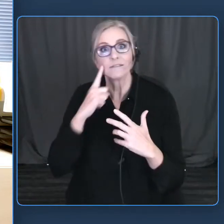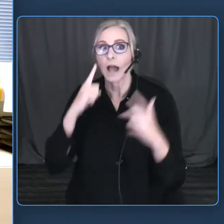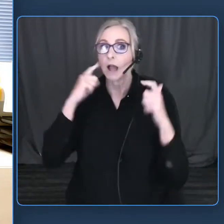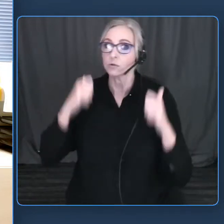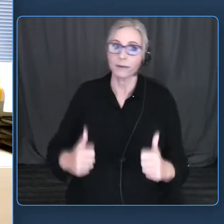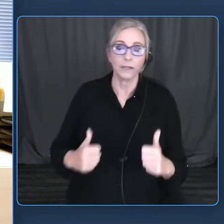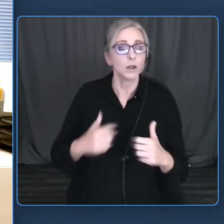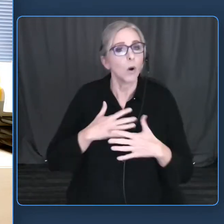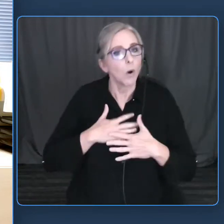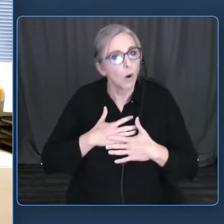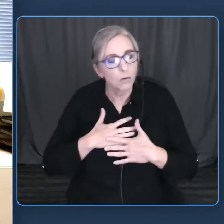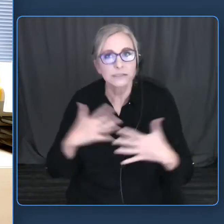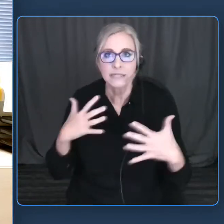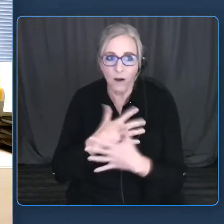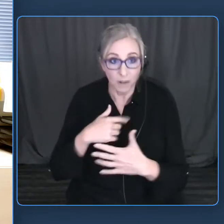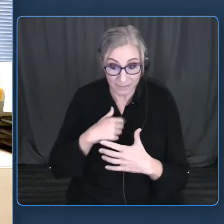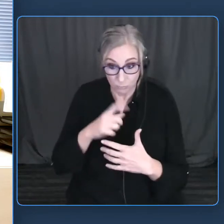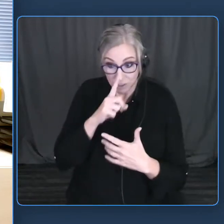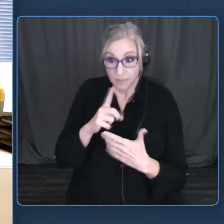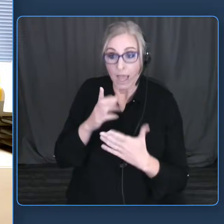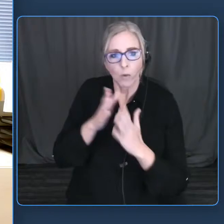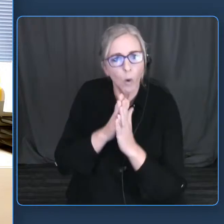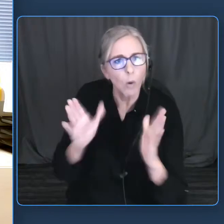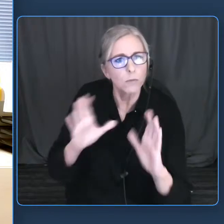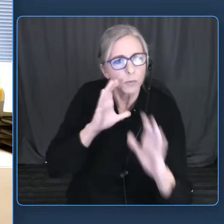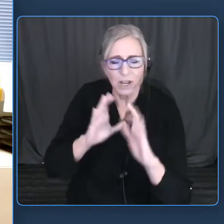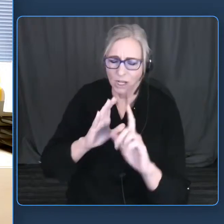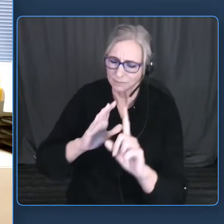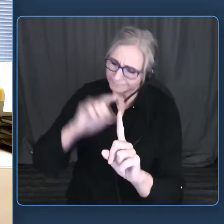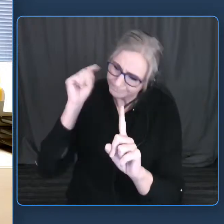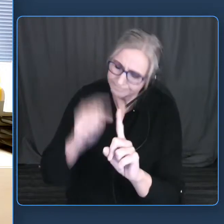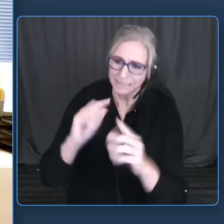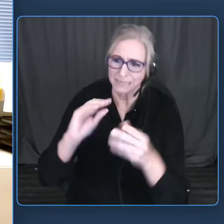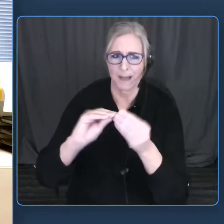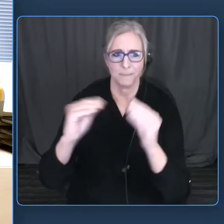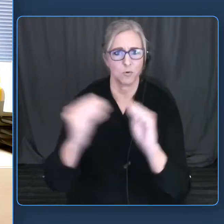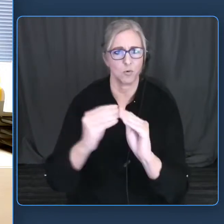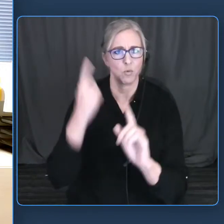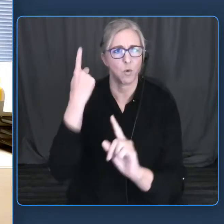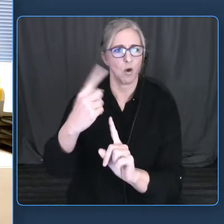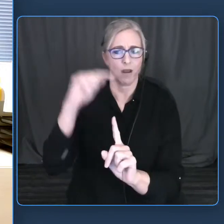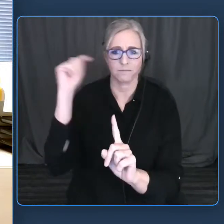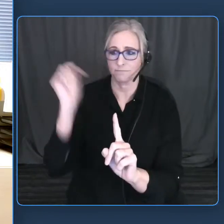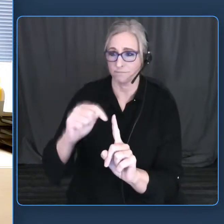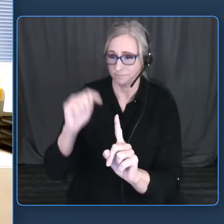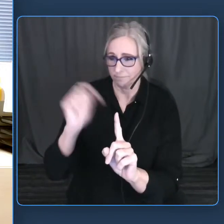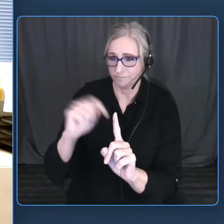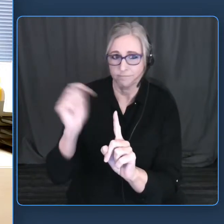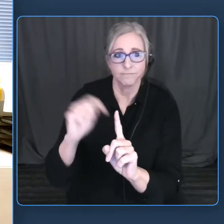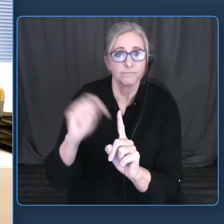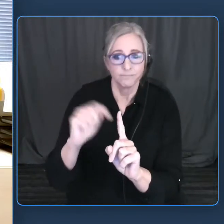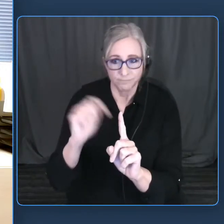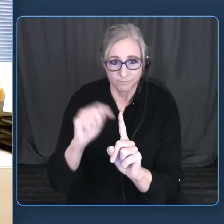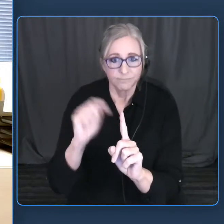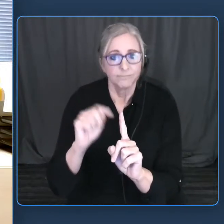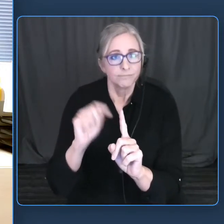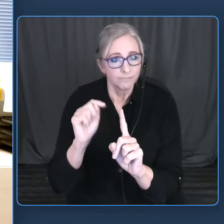where, it's the open communication is absolutely the, I'm